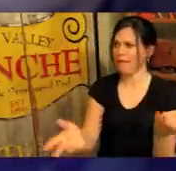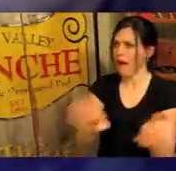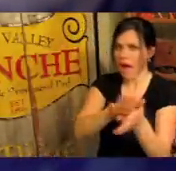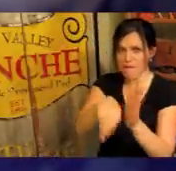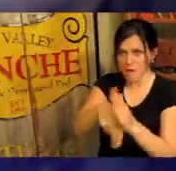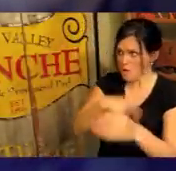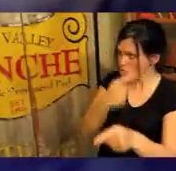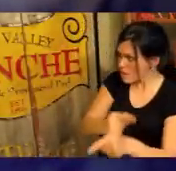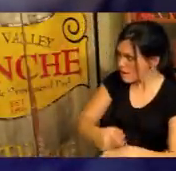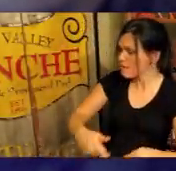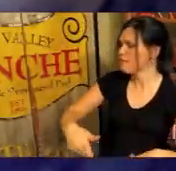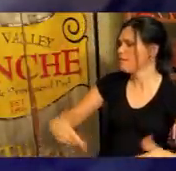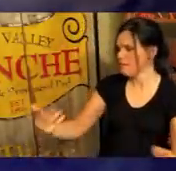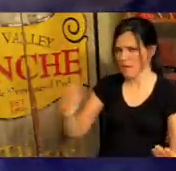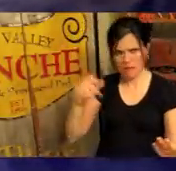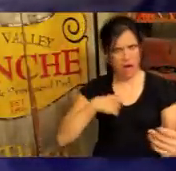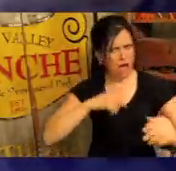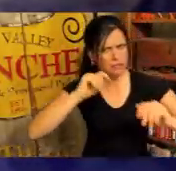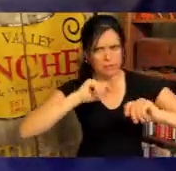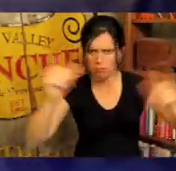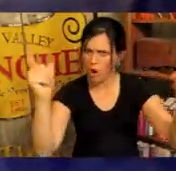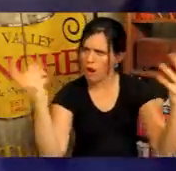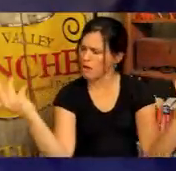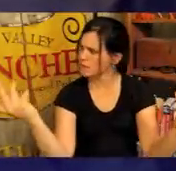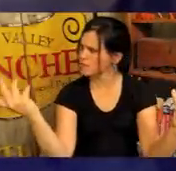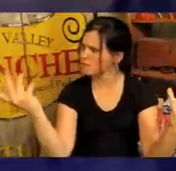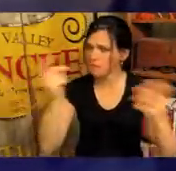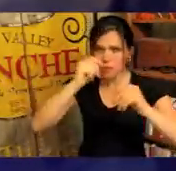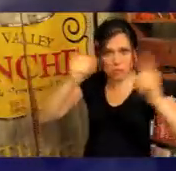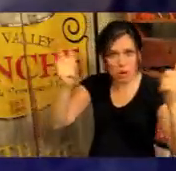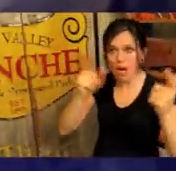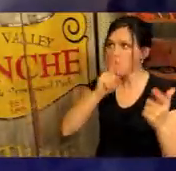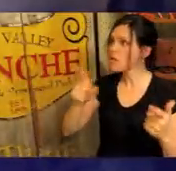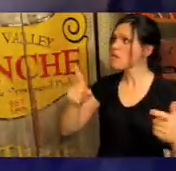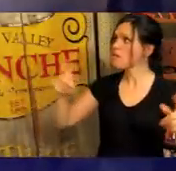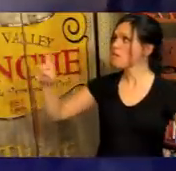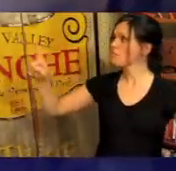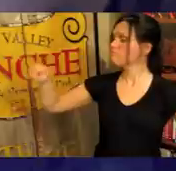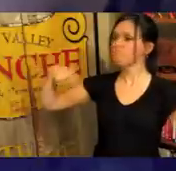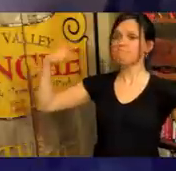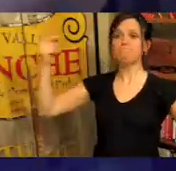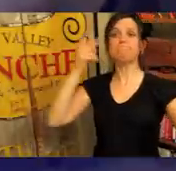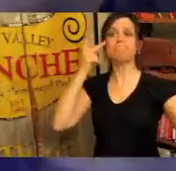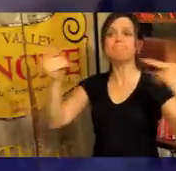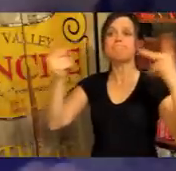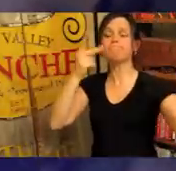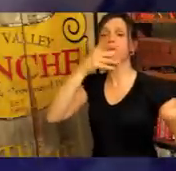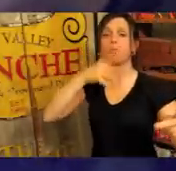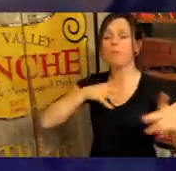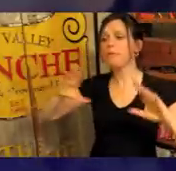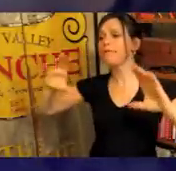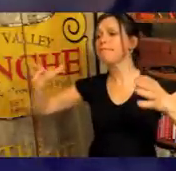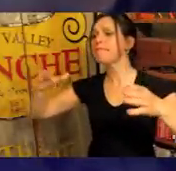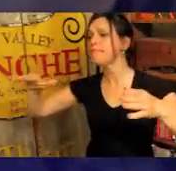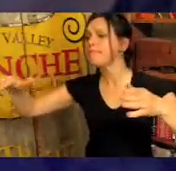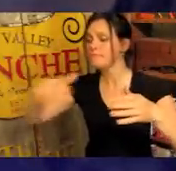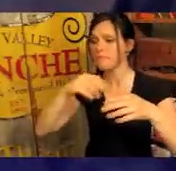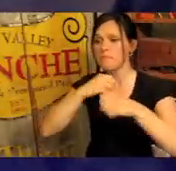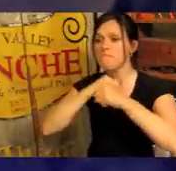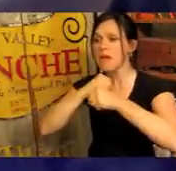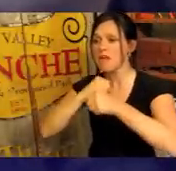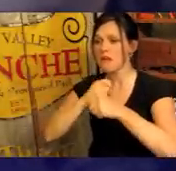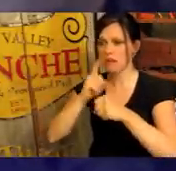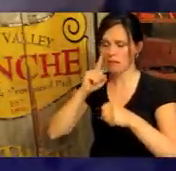hour, right? And I was surprised because when I always seen them making